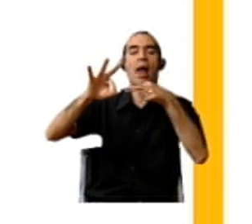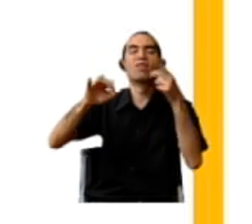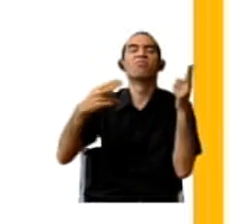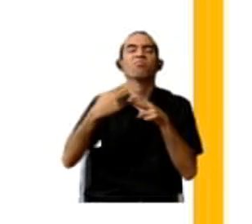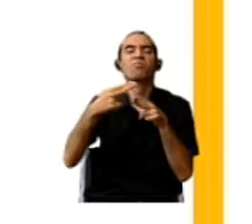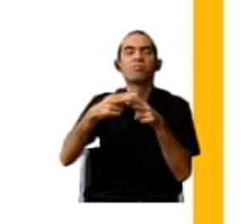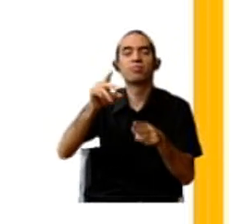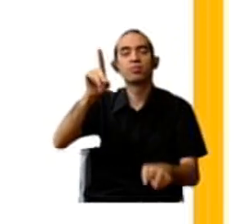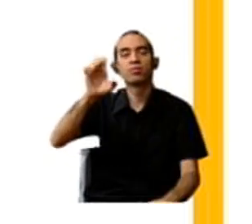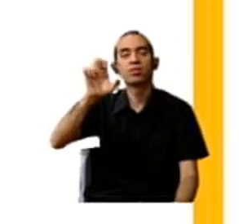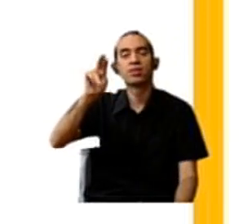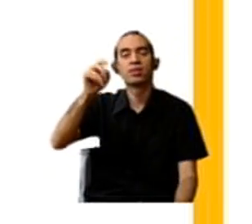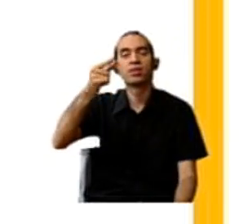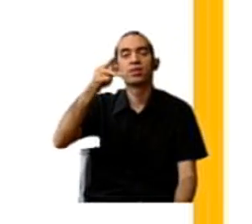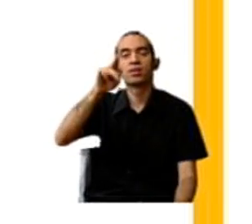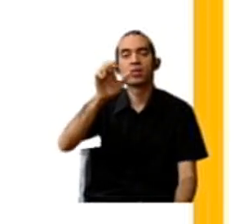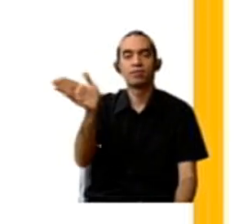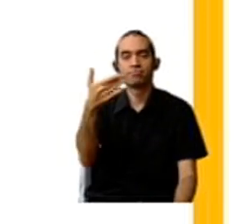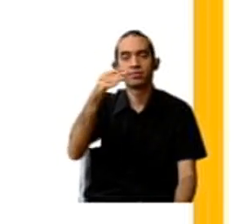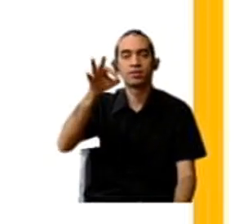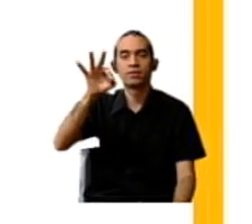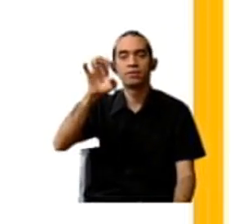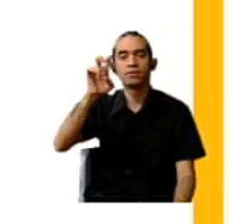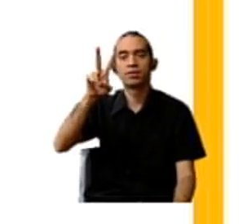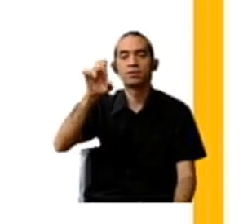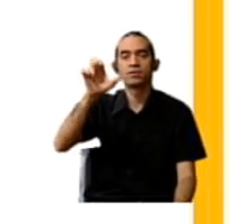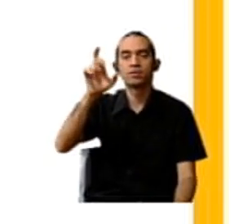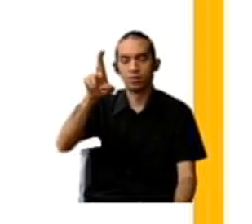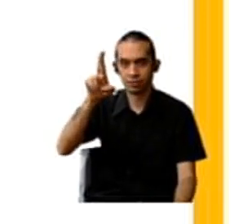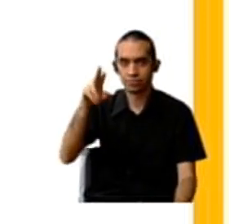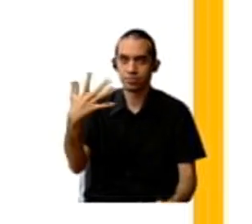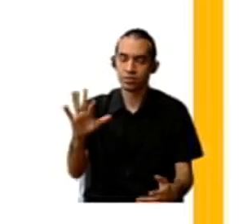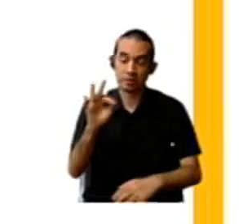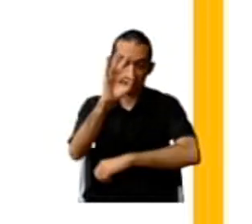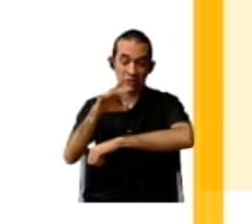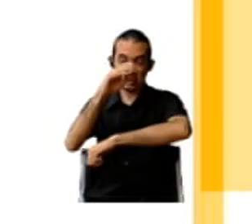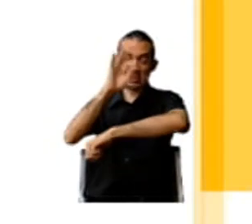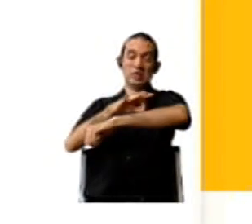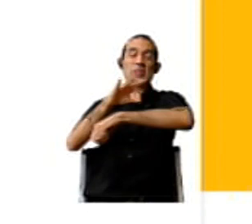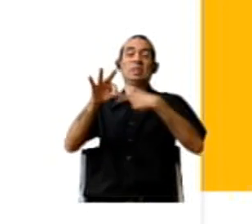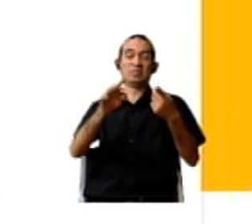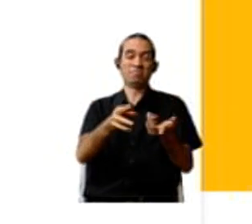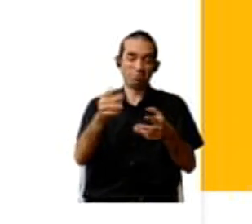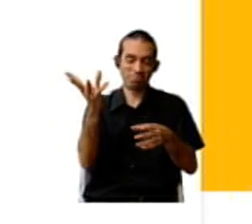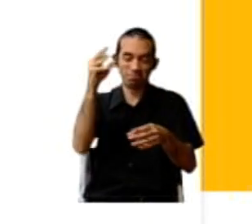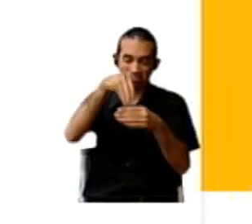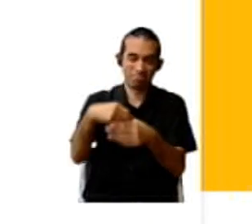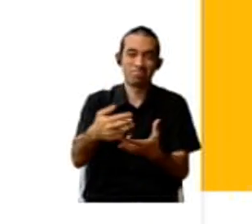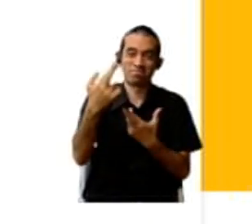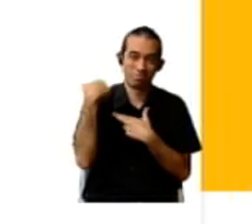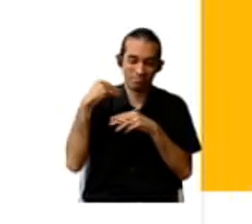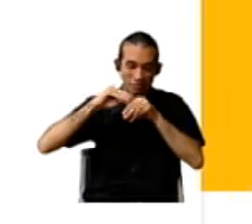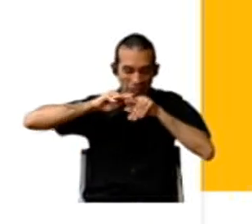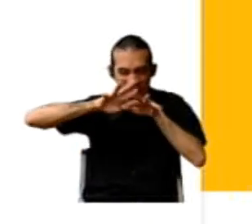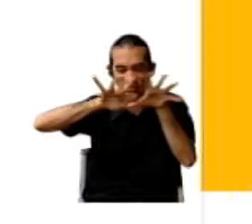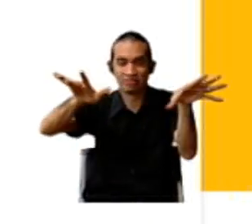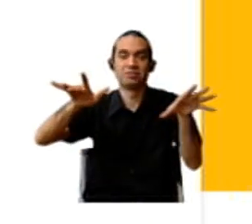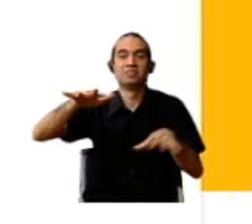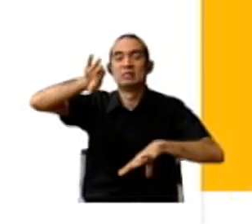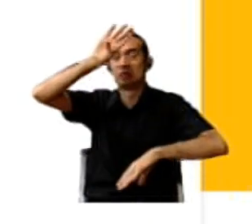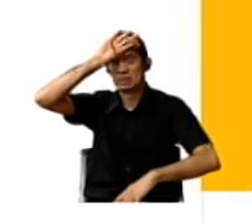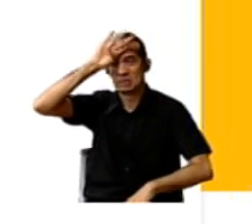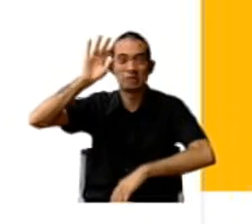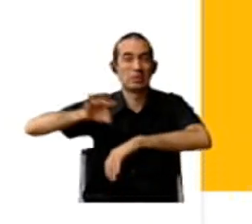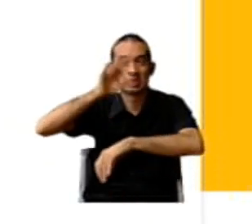called dengue fever. Okay, that mosquito is the one responsible for dengue fever.